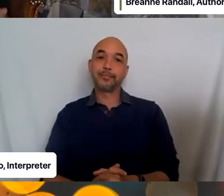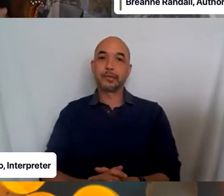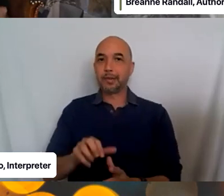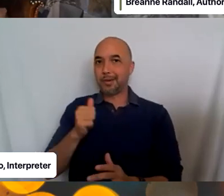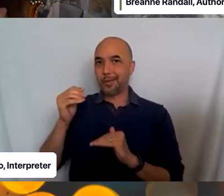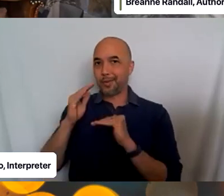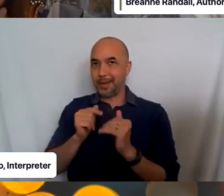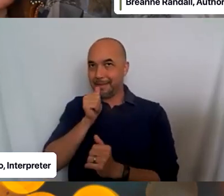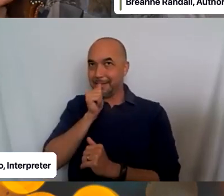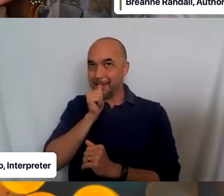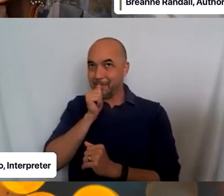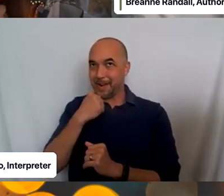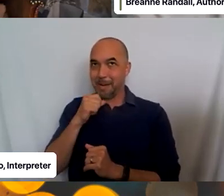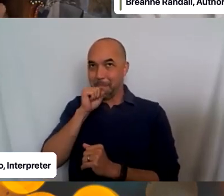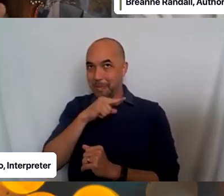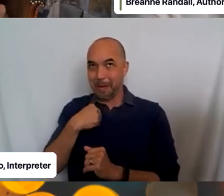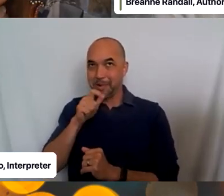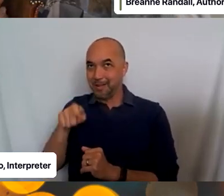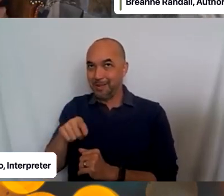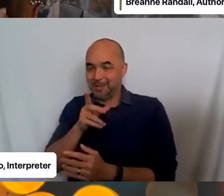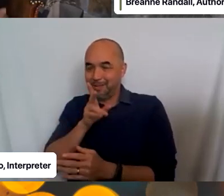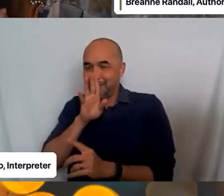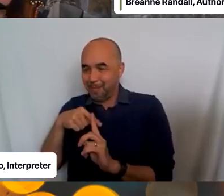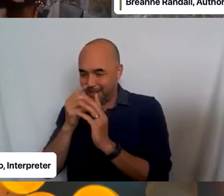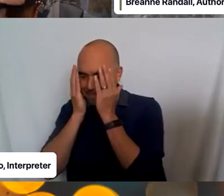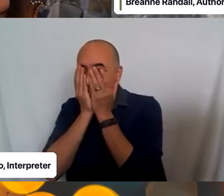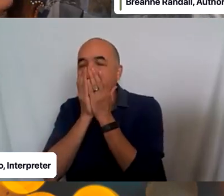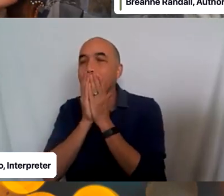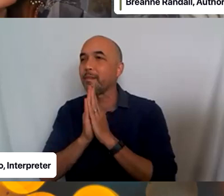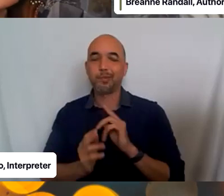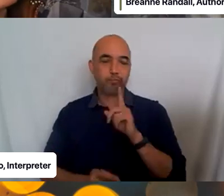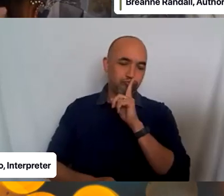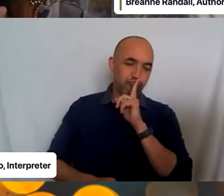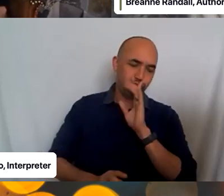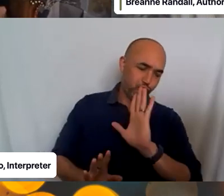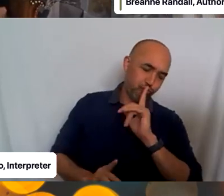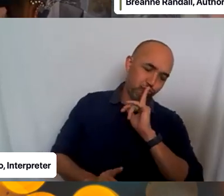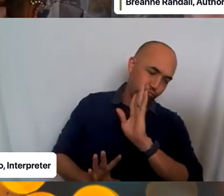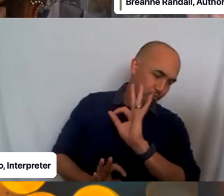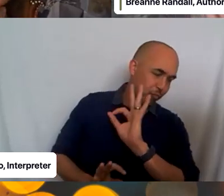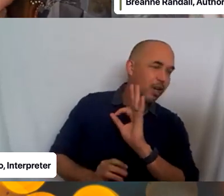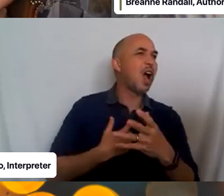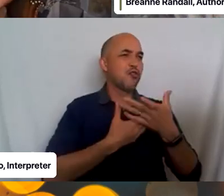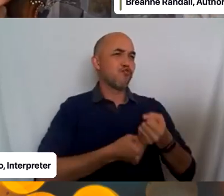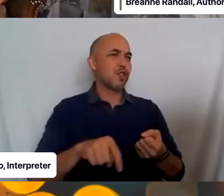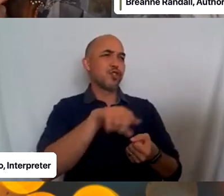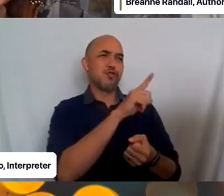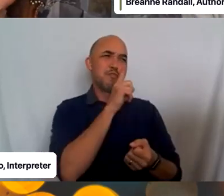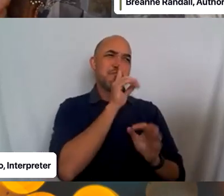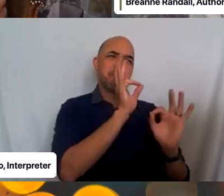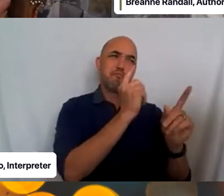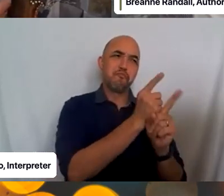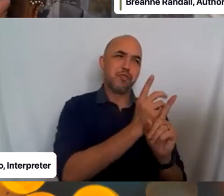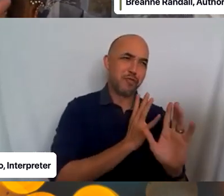that I already shared that I wasn't supposed to. We won't tell anyone. I know. I trust all of you. It's